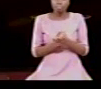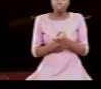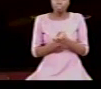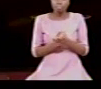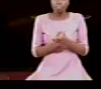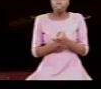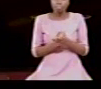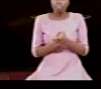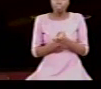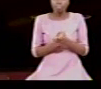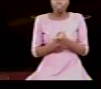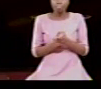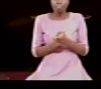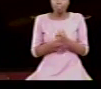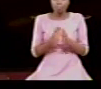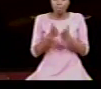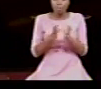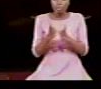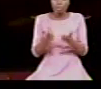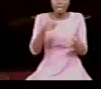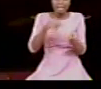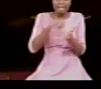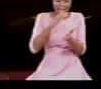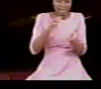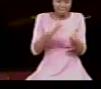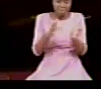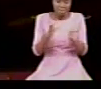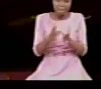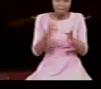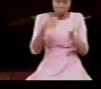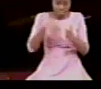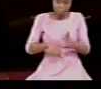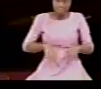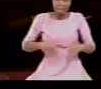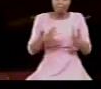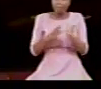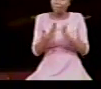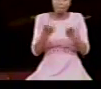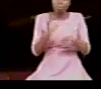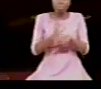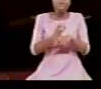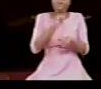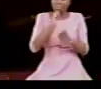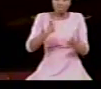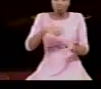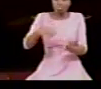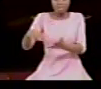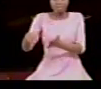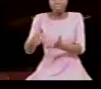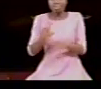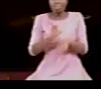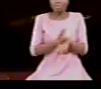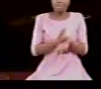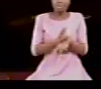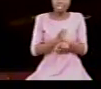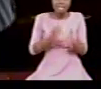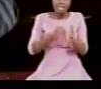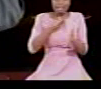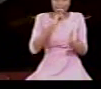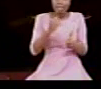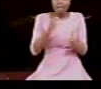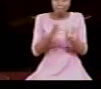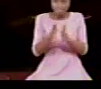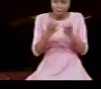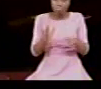scripture. This is what is a deeper life Bible church, not a dancing church. It's a Bible church,